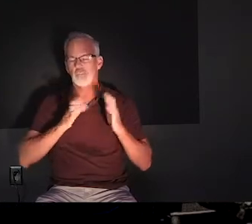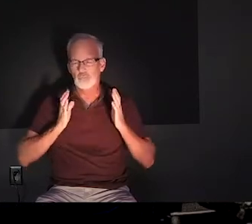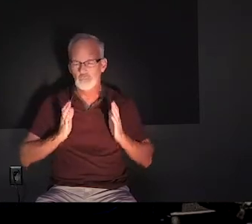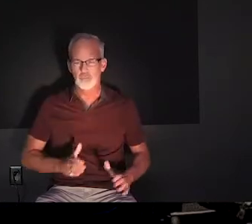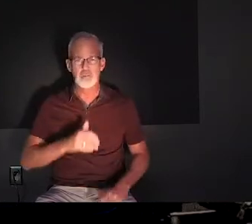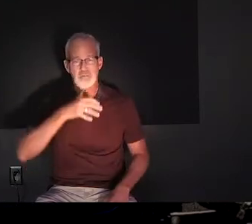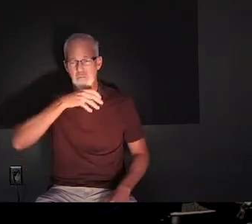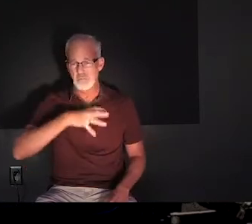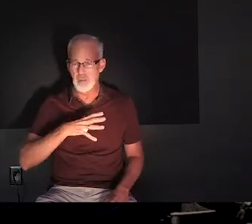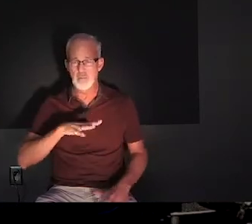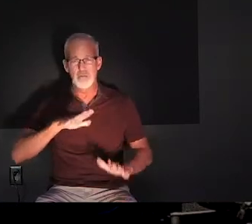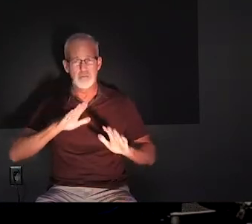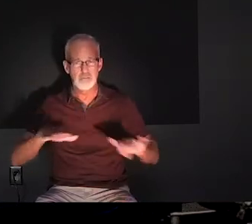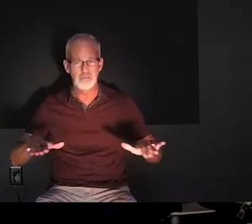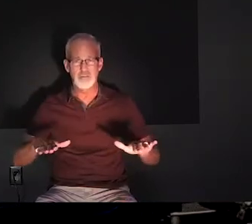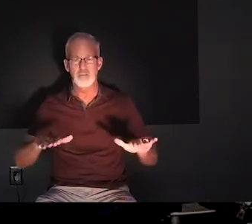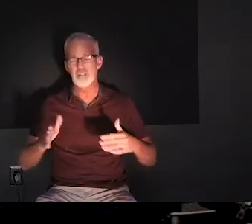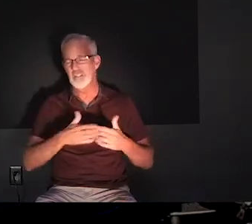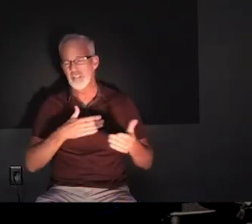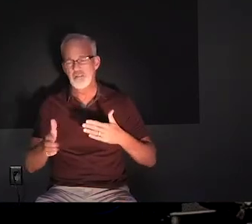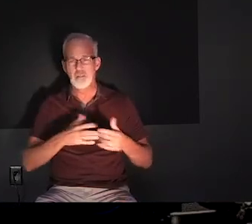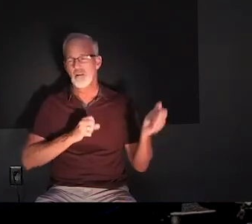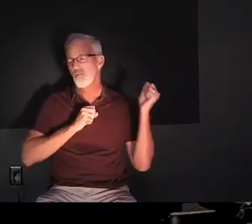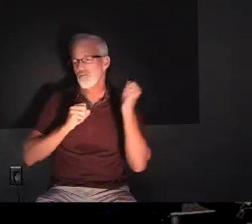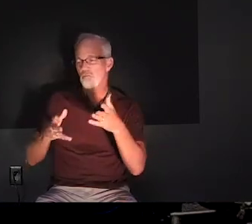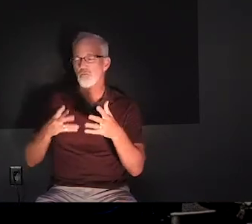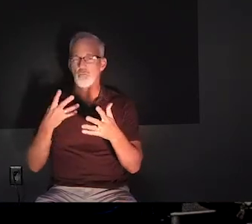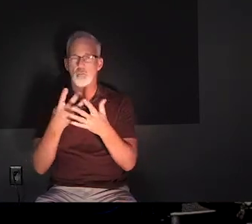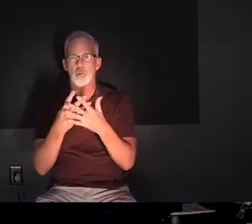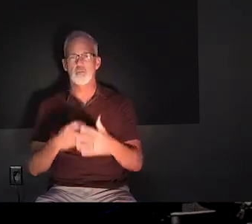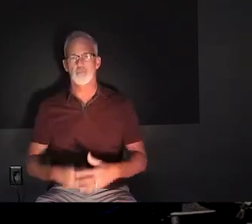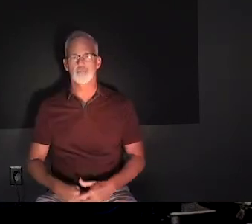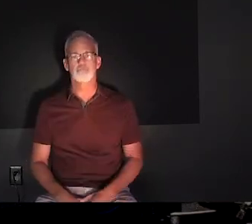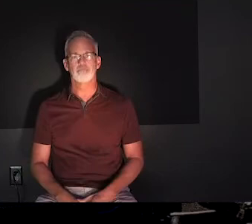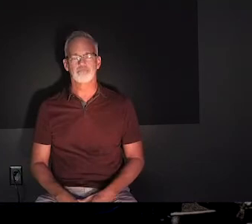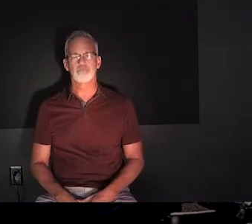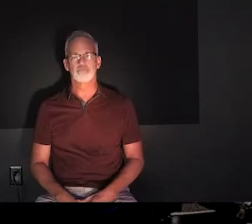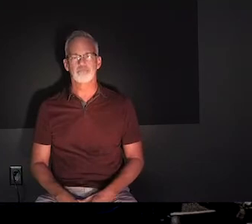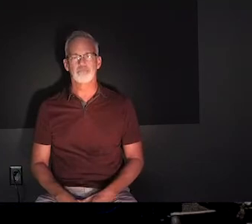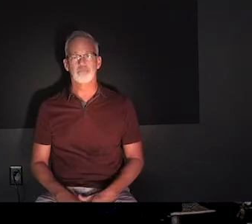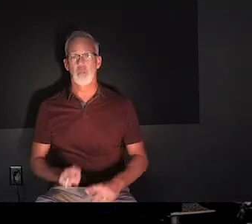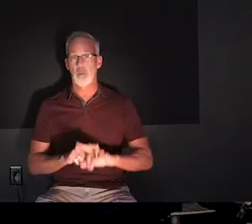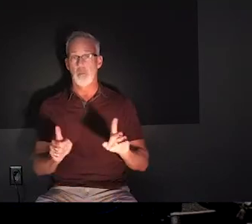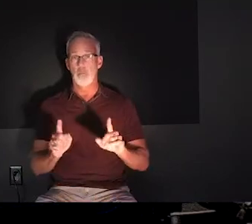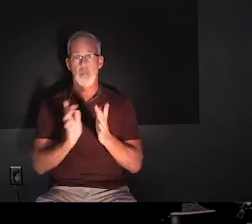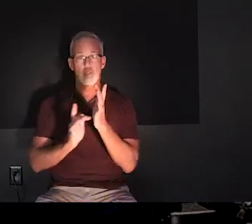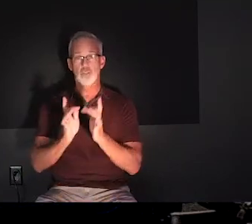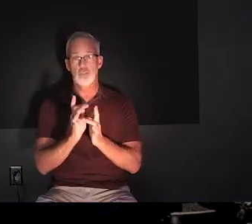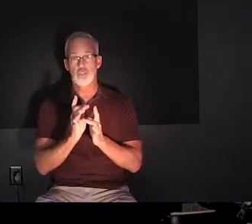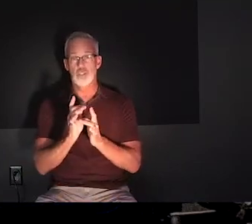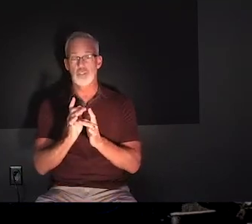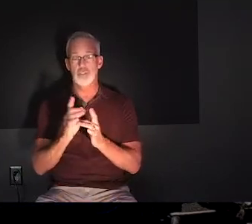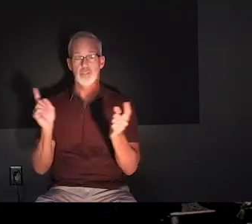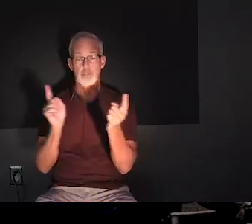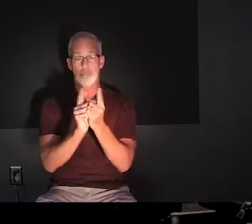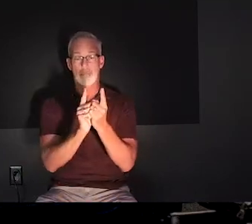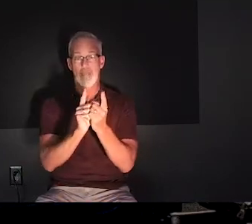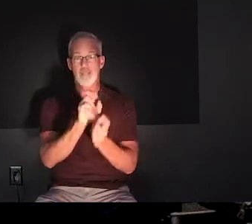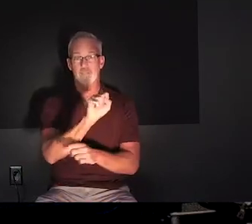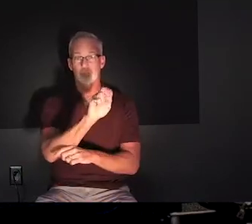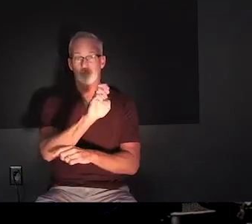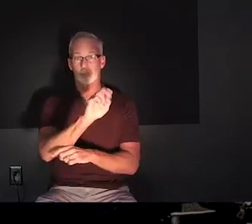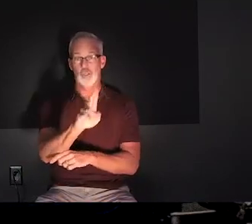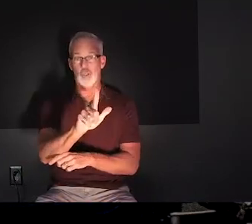the women and the children and threw them in the prison? But when Saul met Jesus,